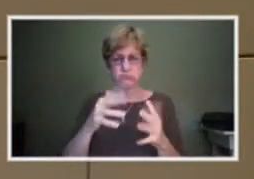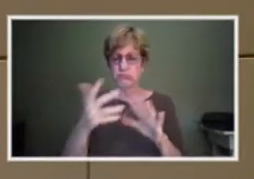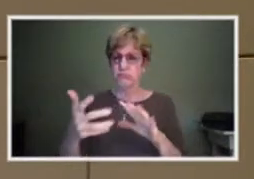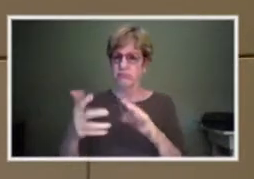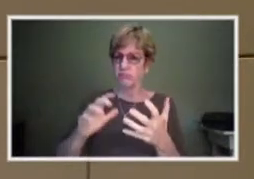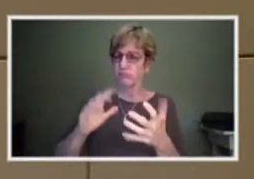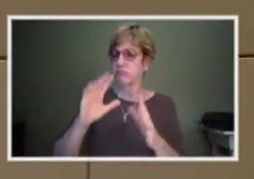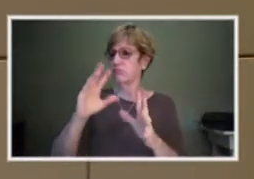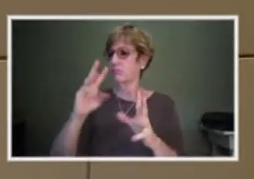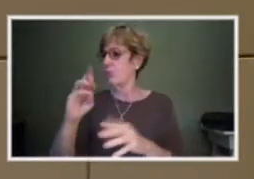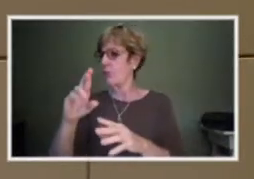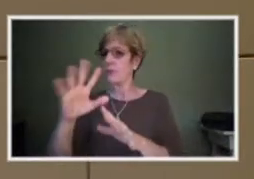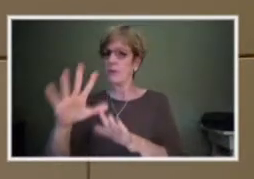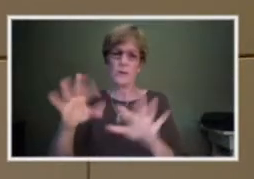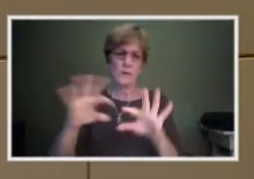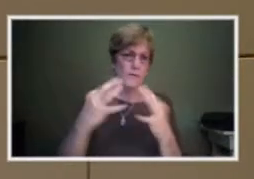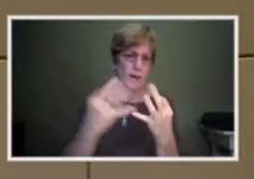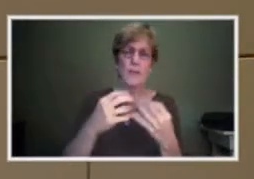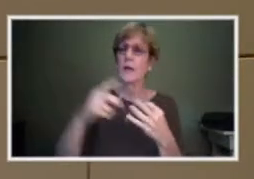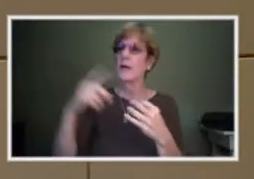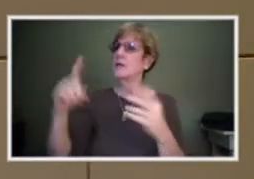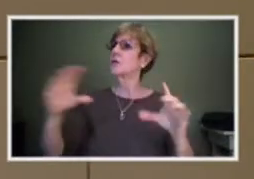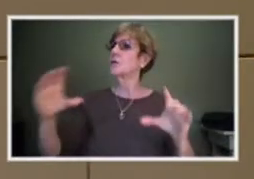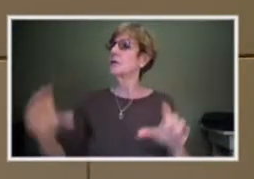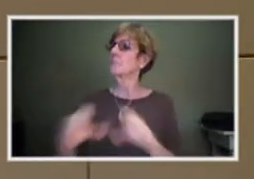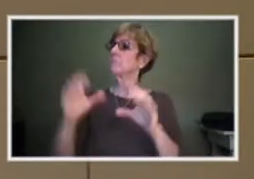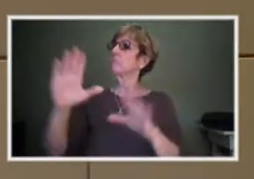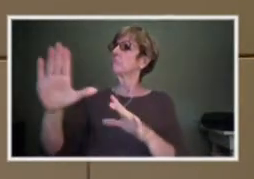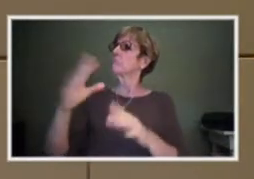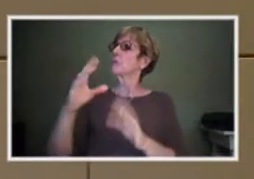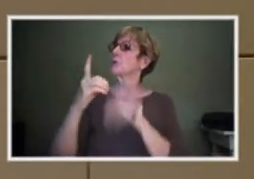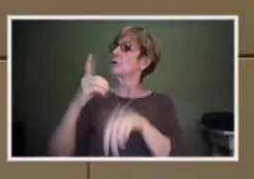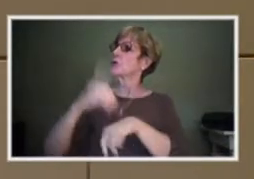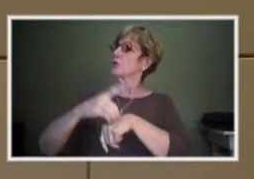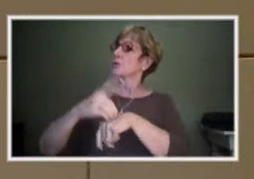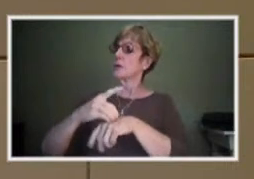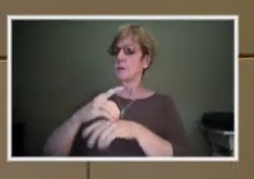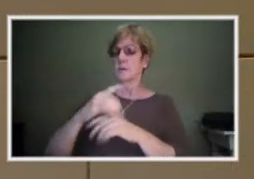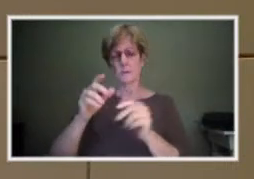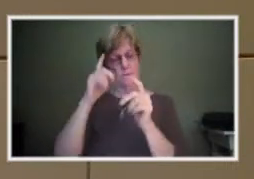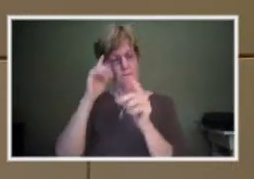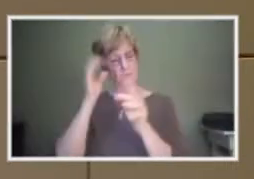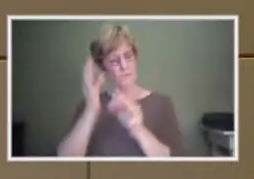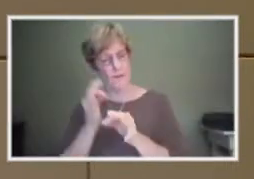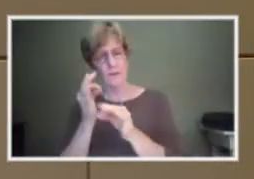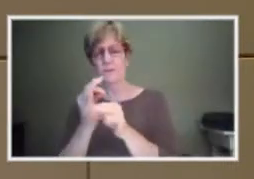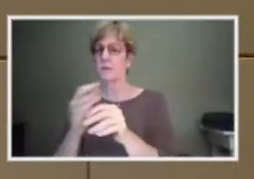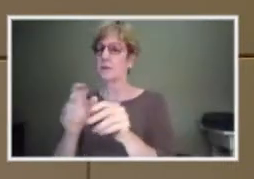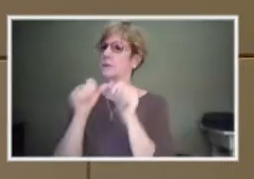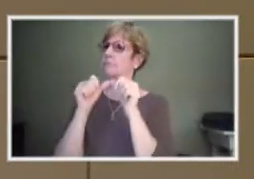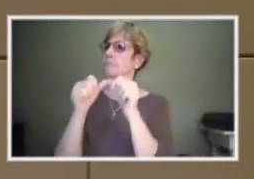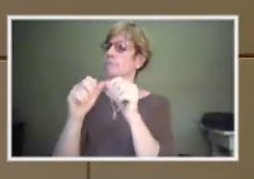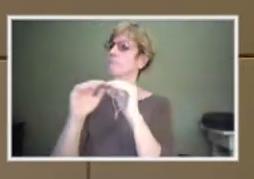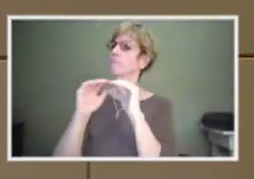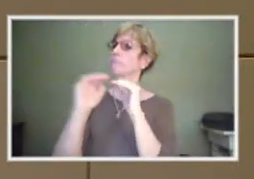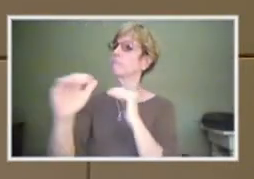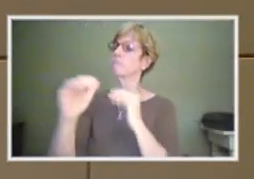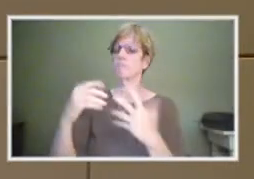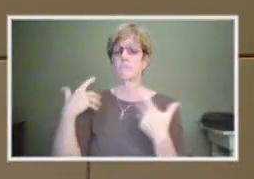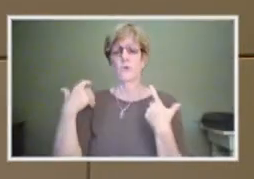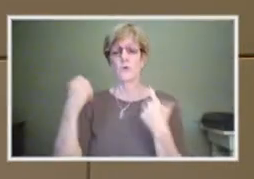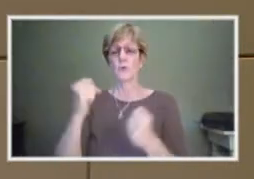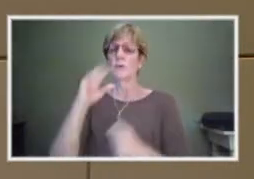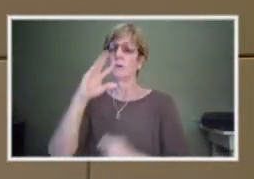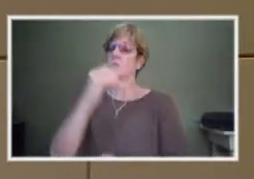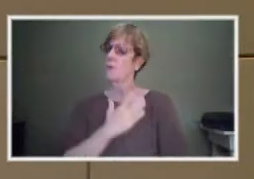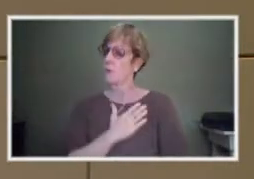her family. She performed her royal duties faithfully, unselfishly, with unwavering dignity, courage, and grace. She